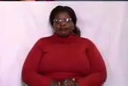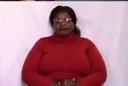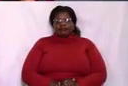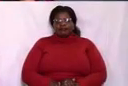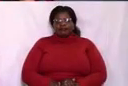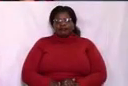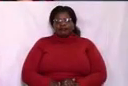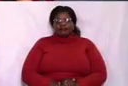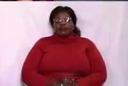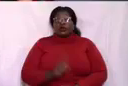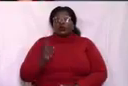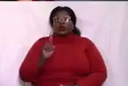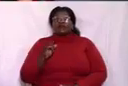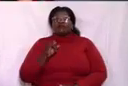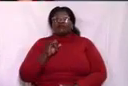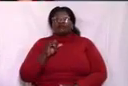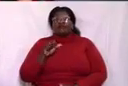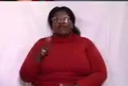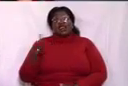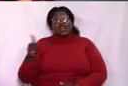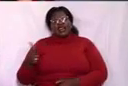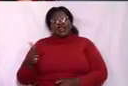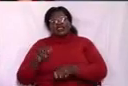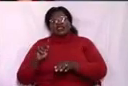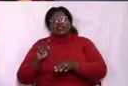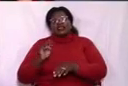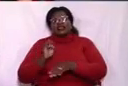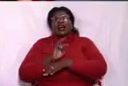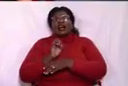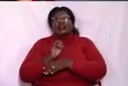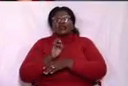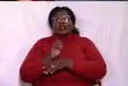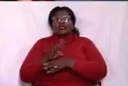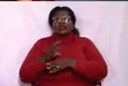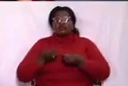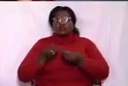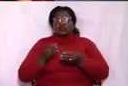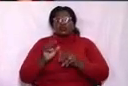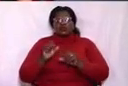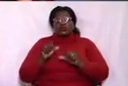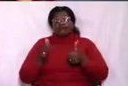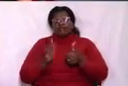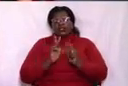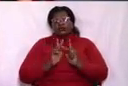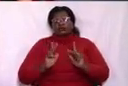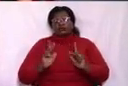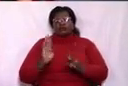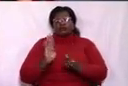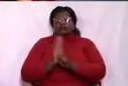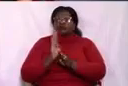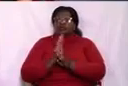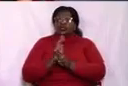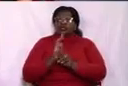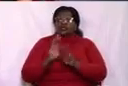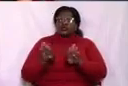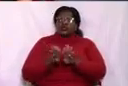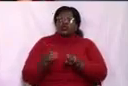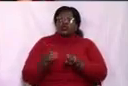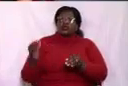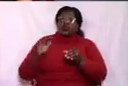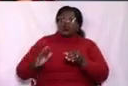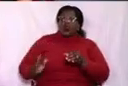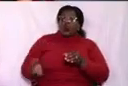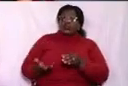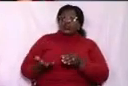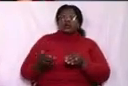other advice would you give to any other entrepreneur or startup that wants to join or to